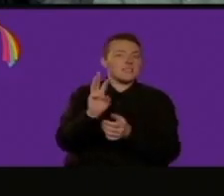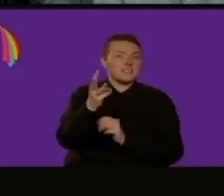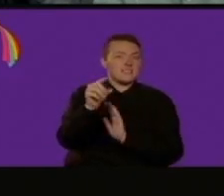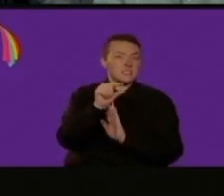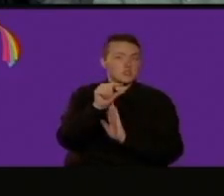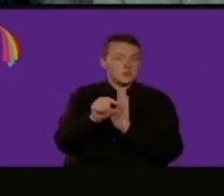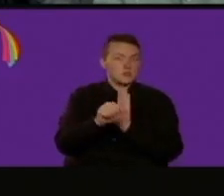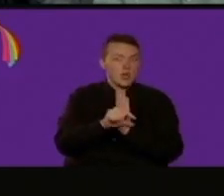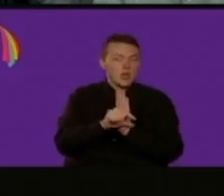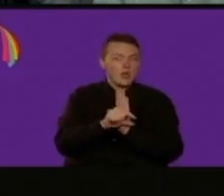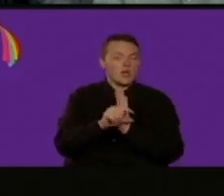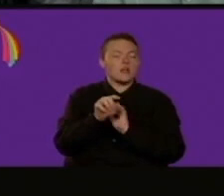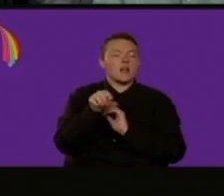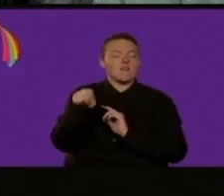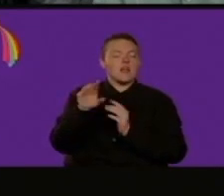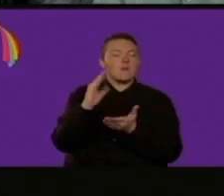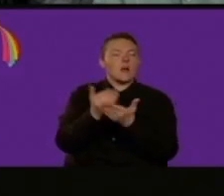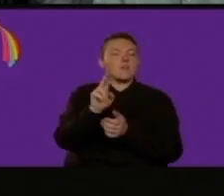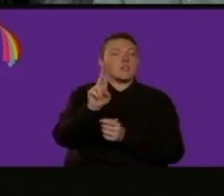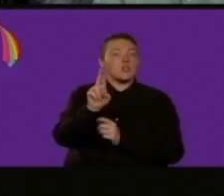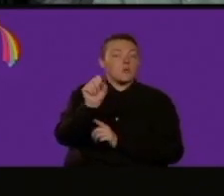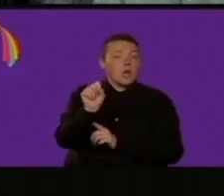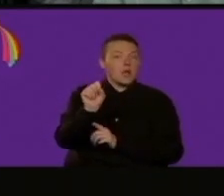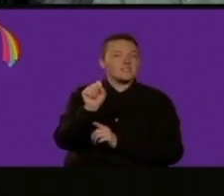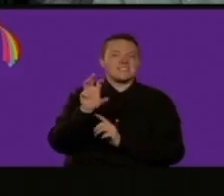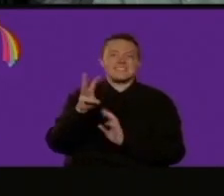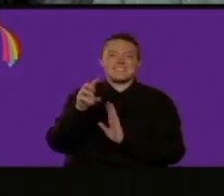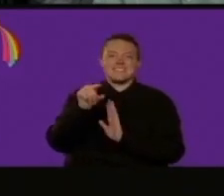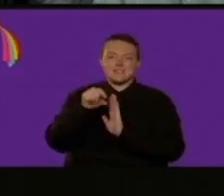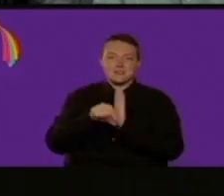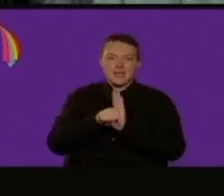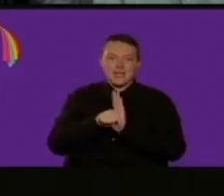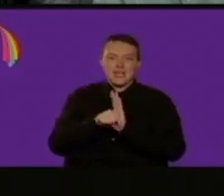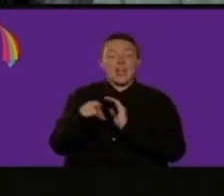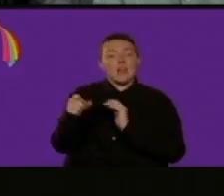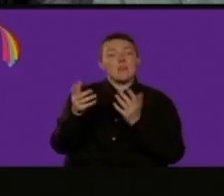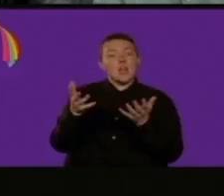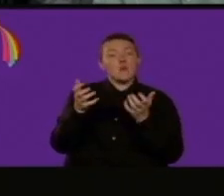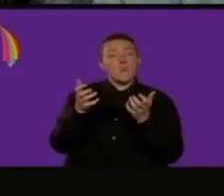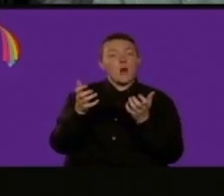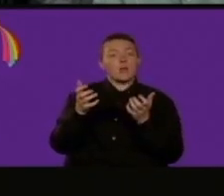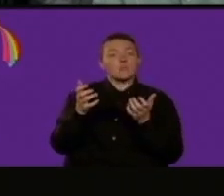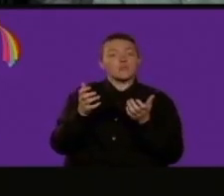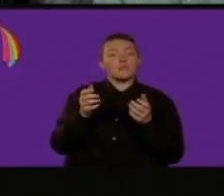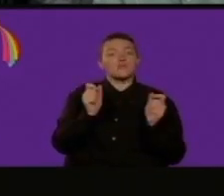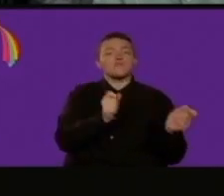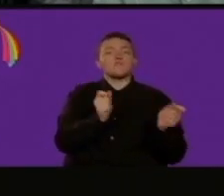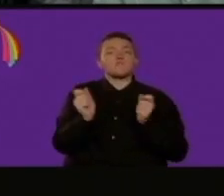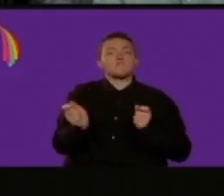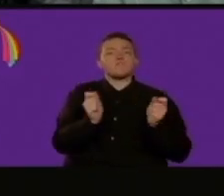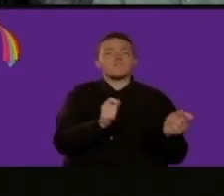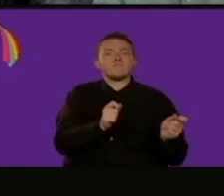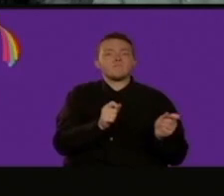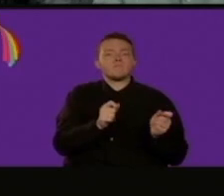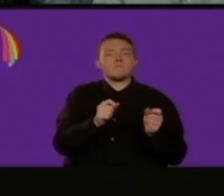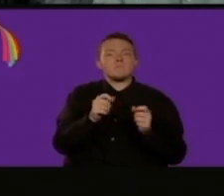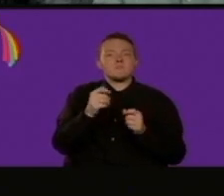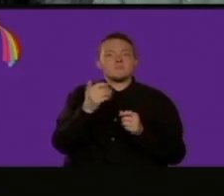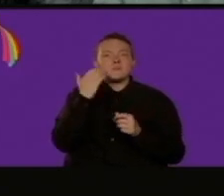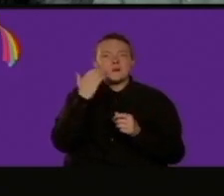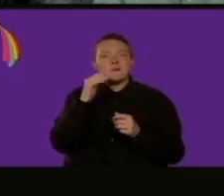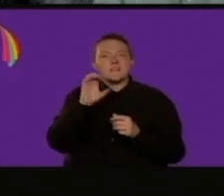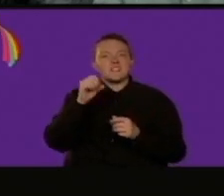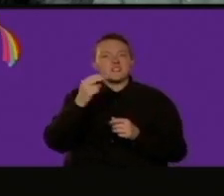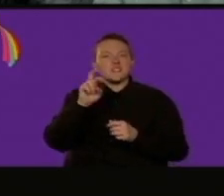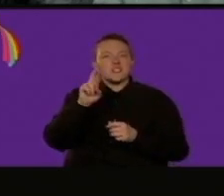game, the student decided to create a platformer and decided